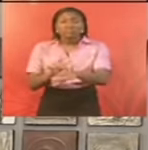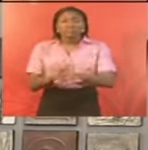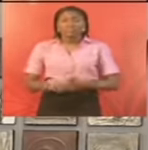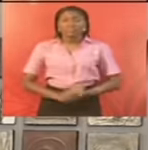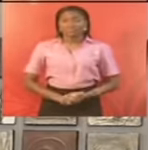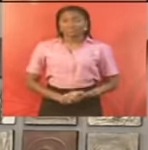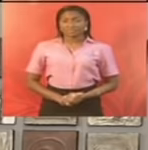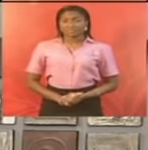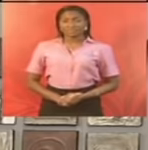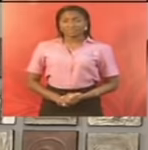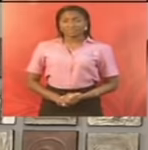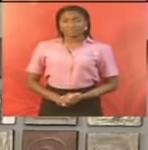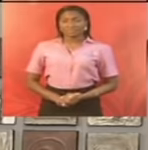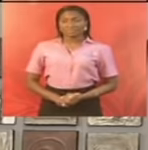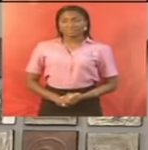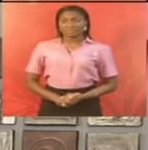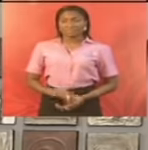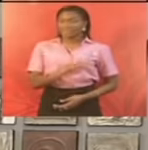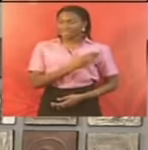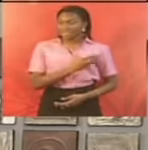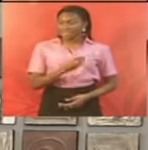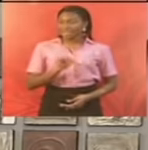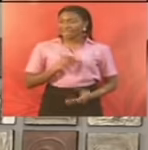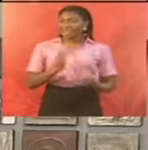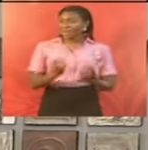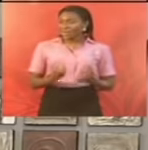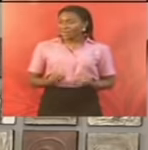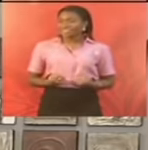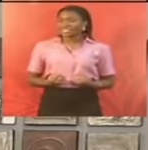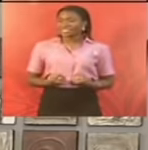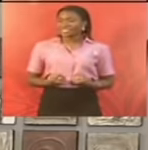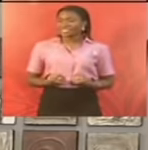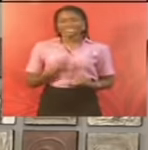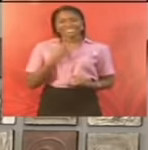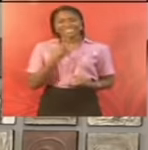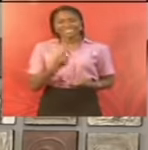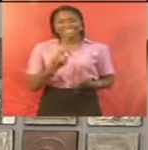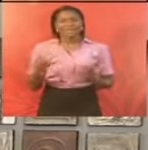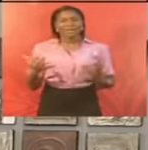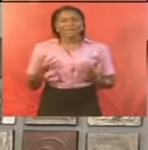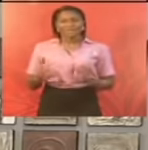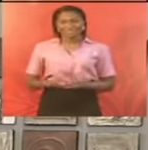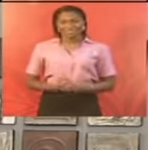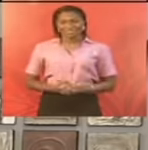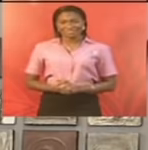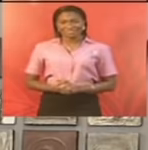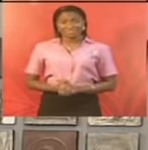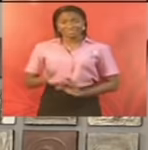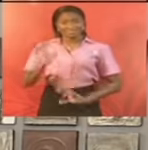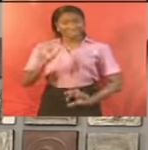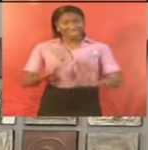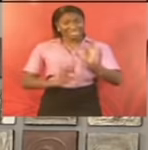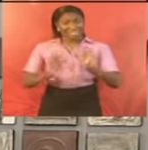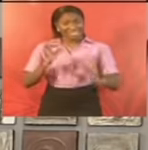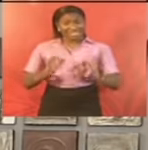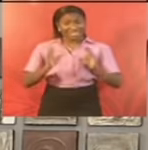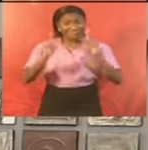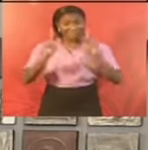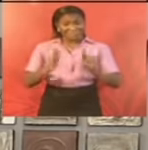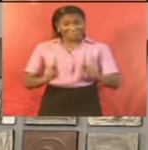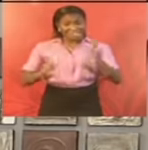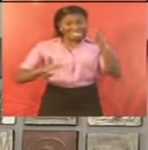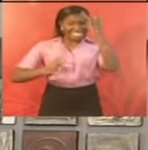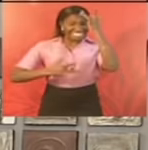inevitable. And on that point, I would really like to emphasize that keeping ill individuals in your workplace